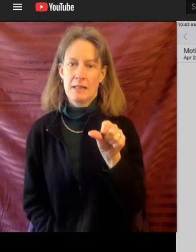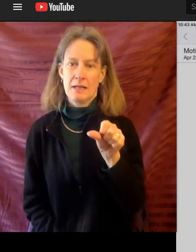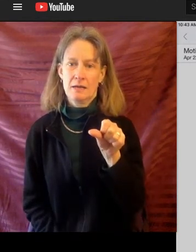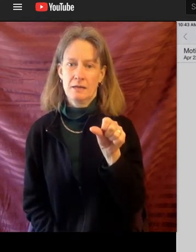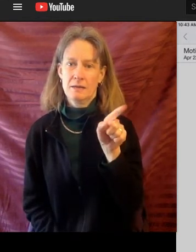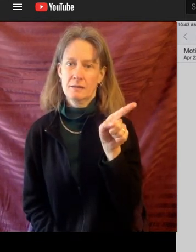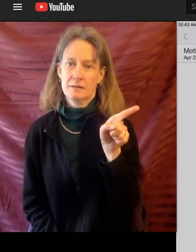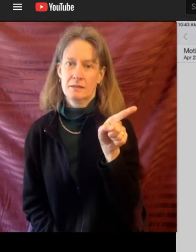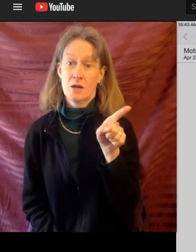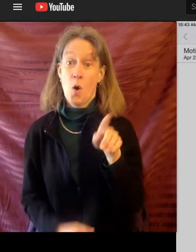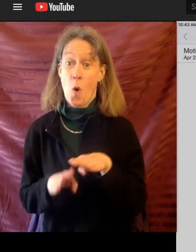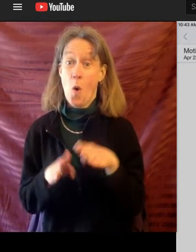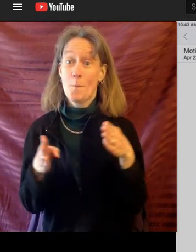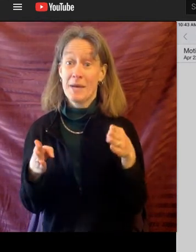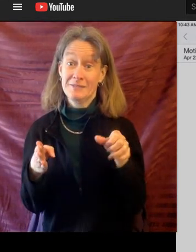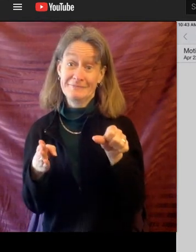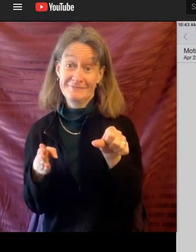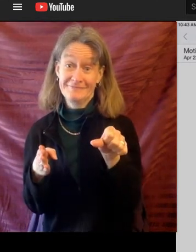Open.